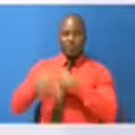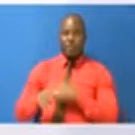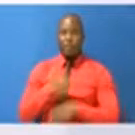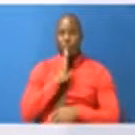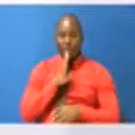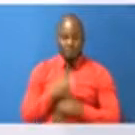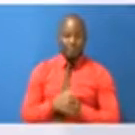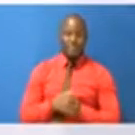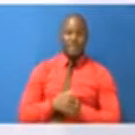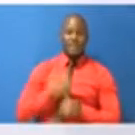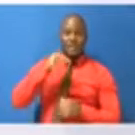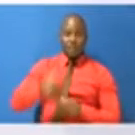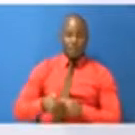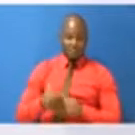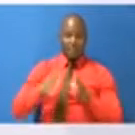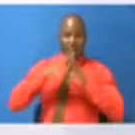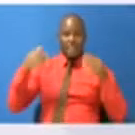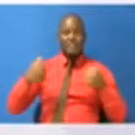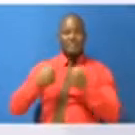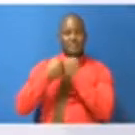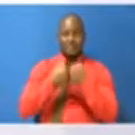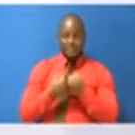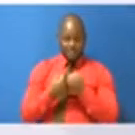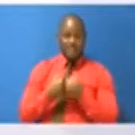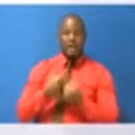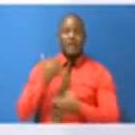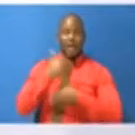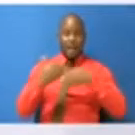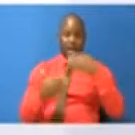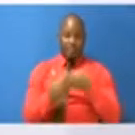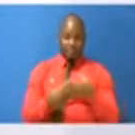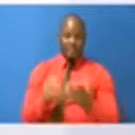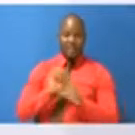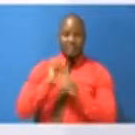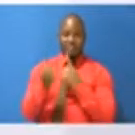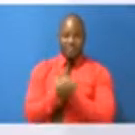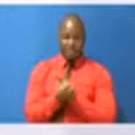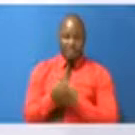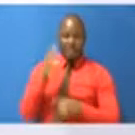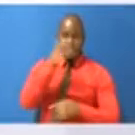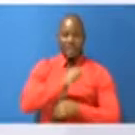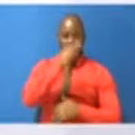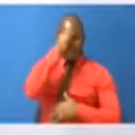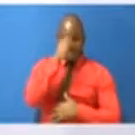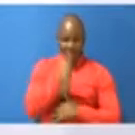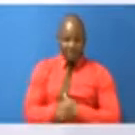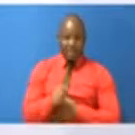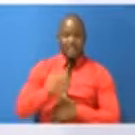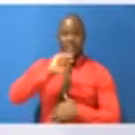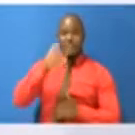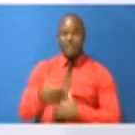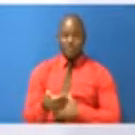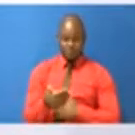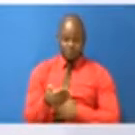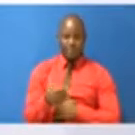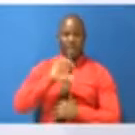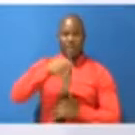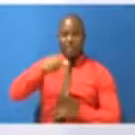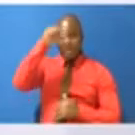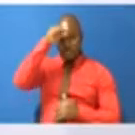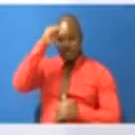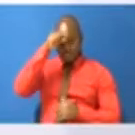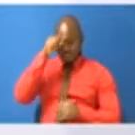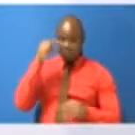urban housing is a huge challenge in this city and so some that the built environment has many people lack dignity in this city the county